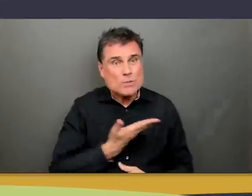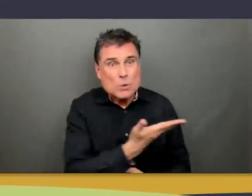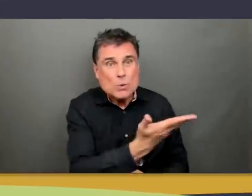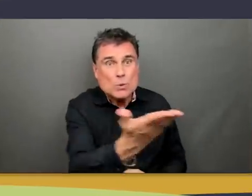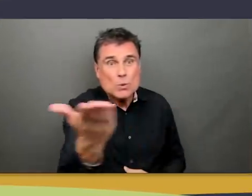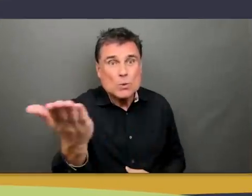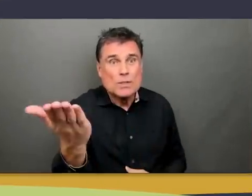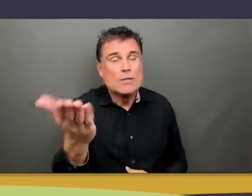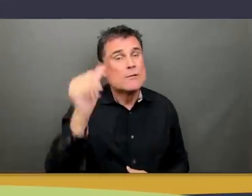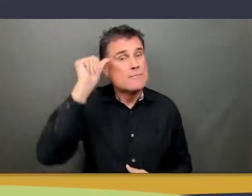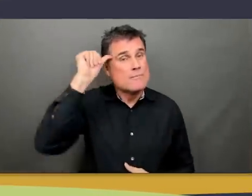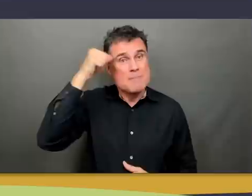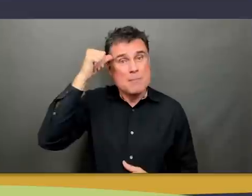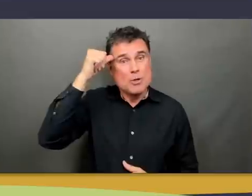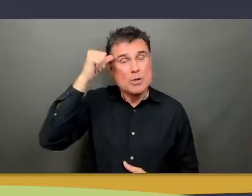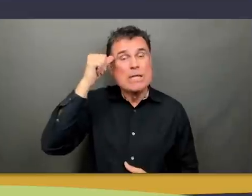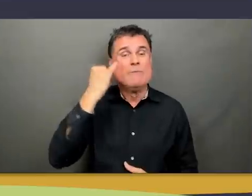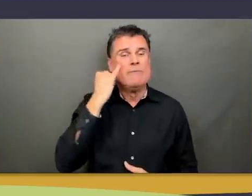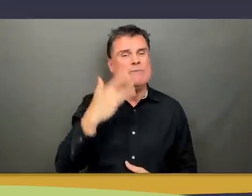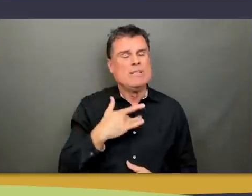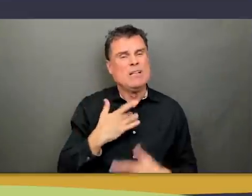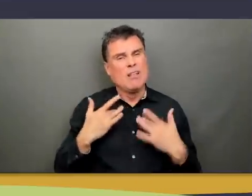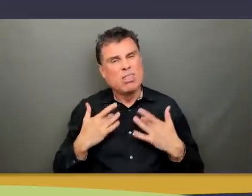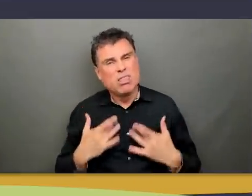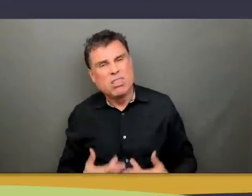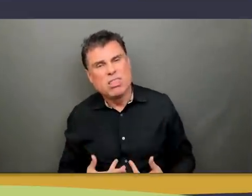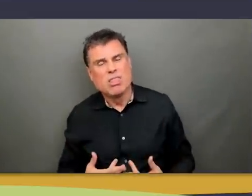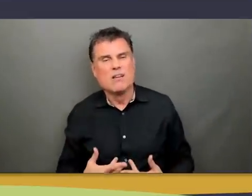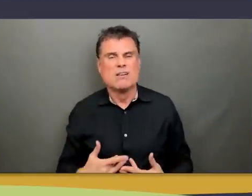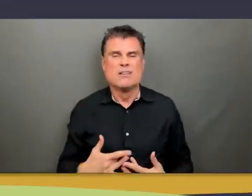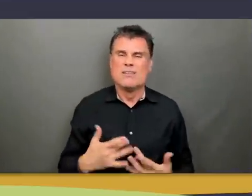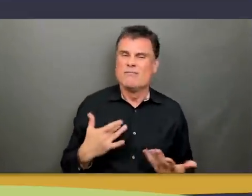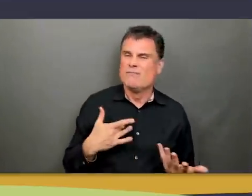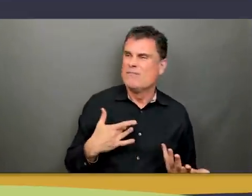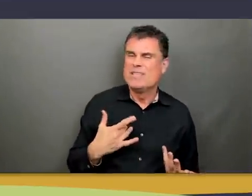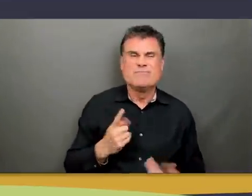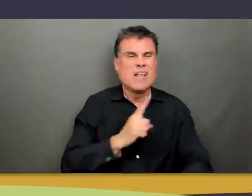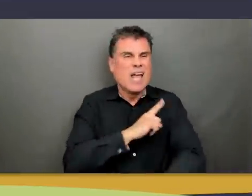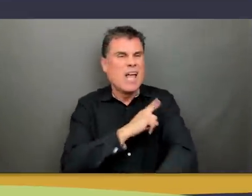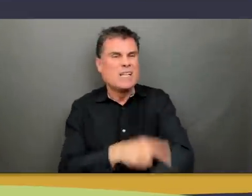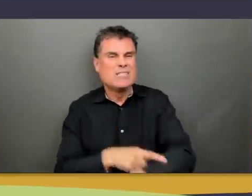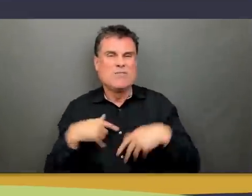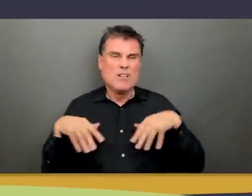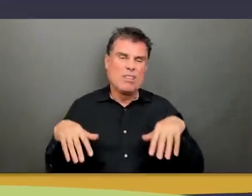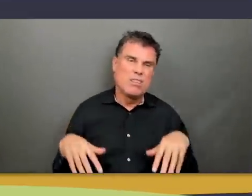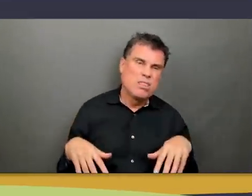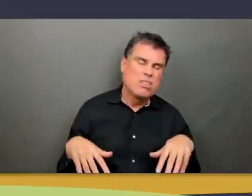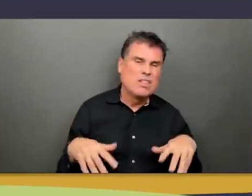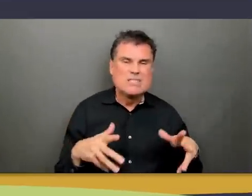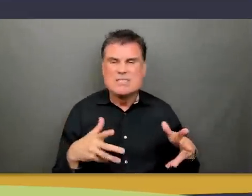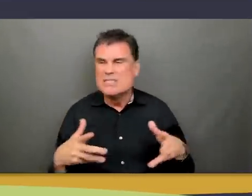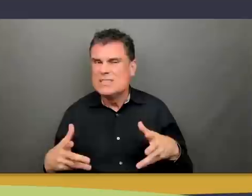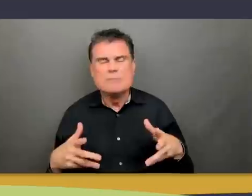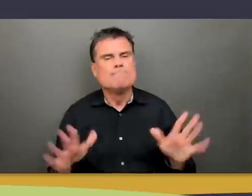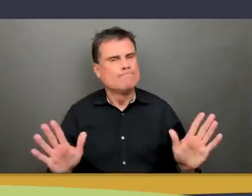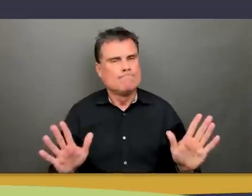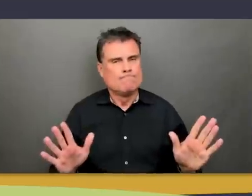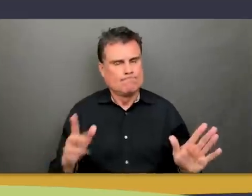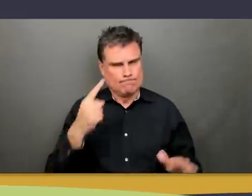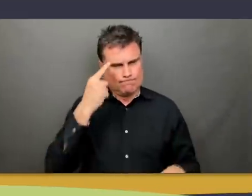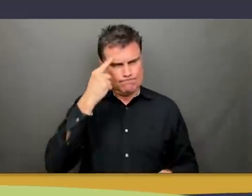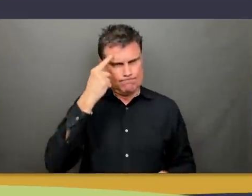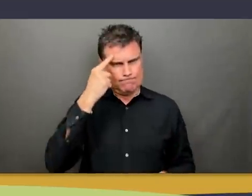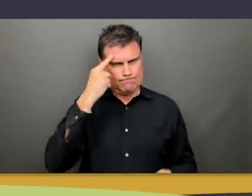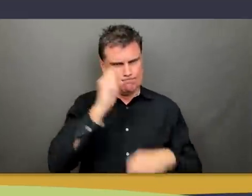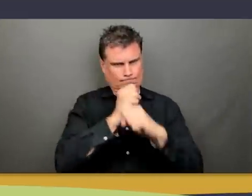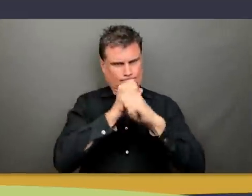you're feeling like you don't have that much energy, remember this day. You know, it will pick your spirits up. Share what you learned today. Share